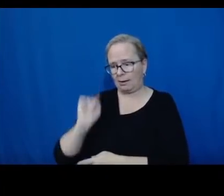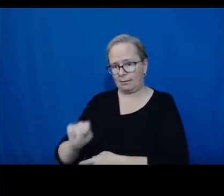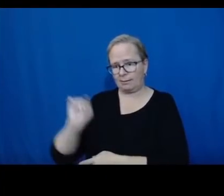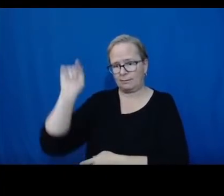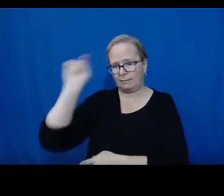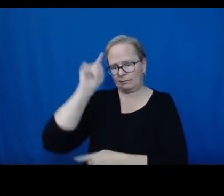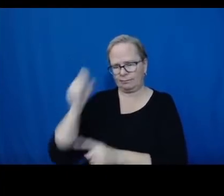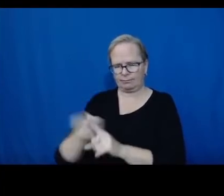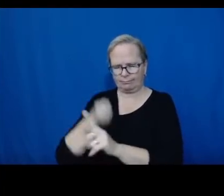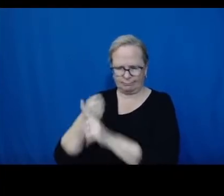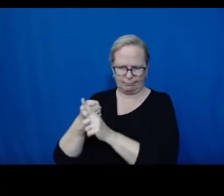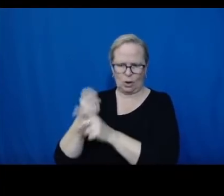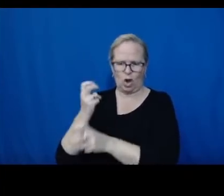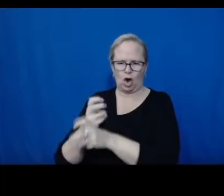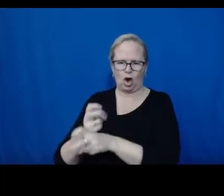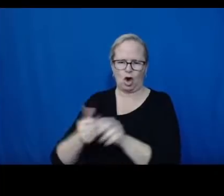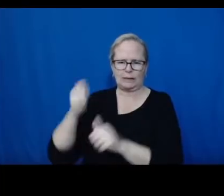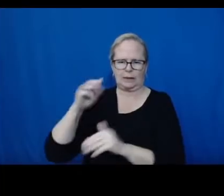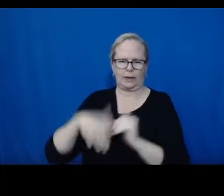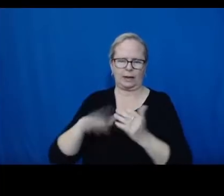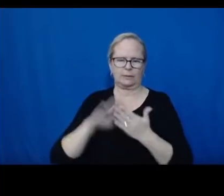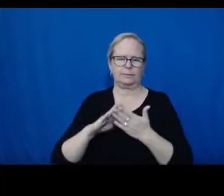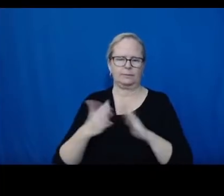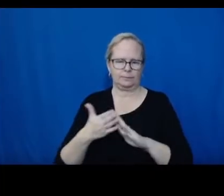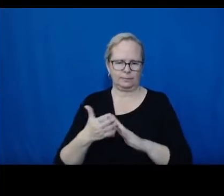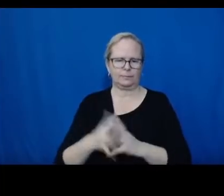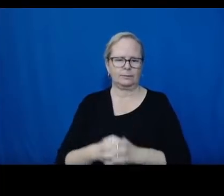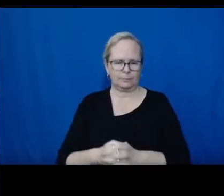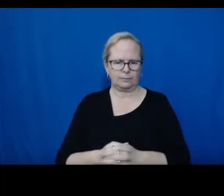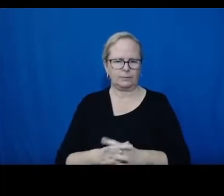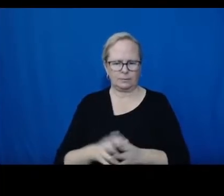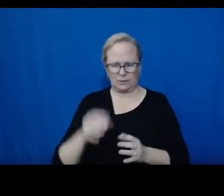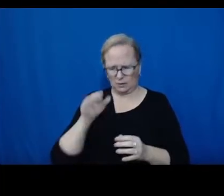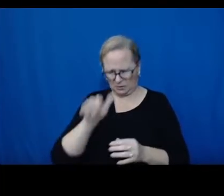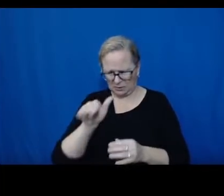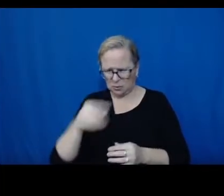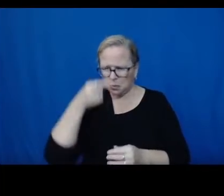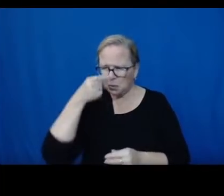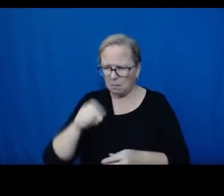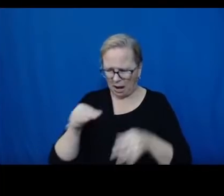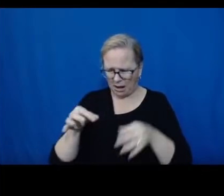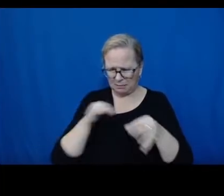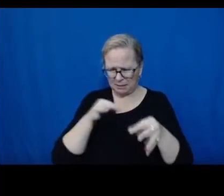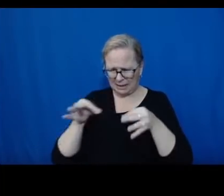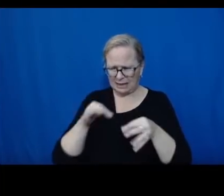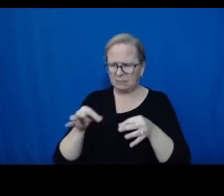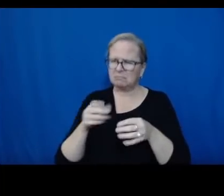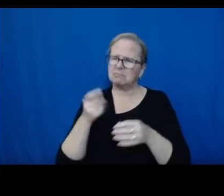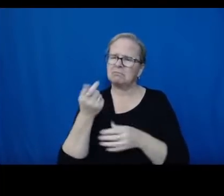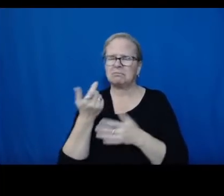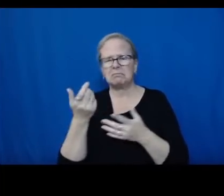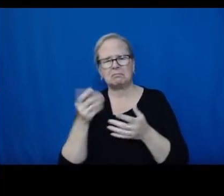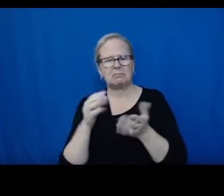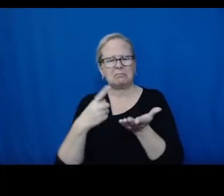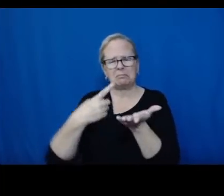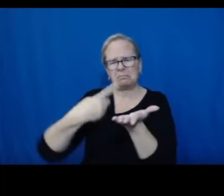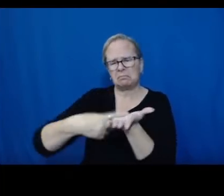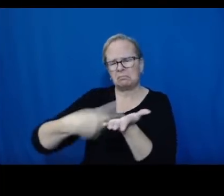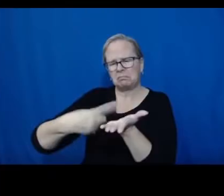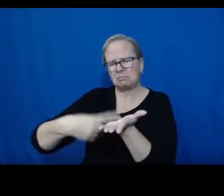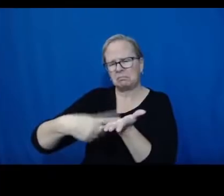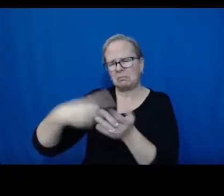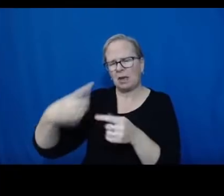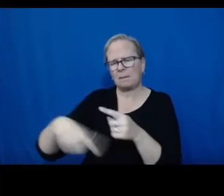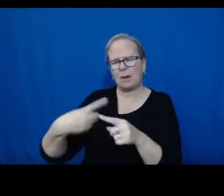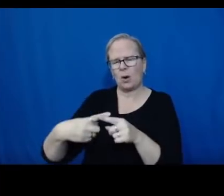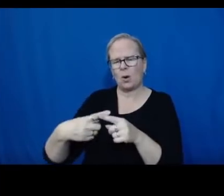hard. So for the folks at home, could you talk us all through a little bit about what that